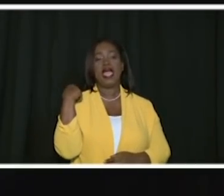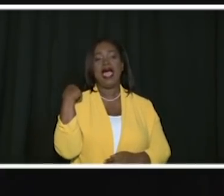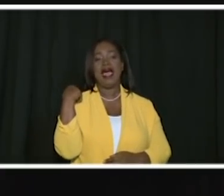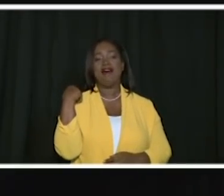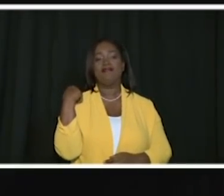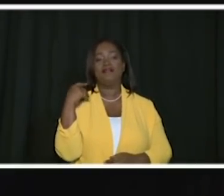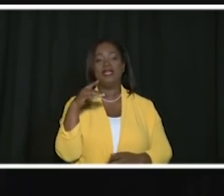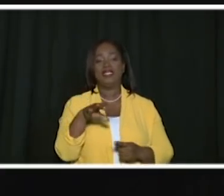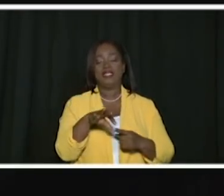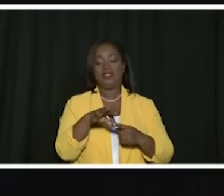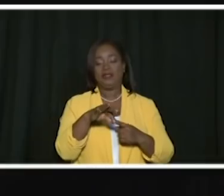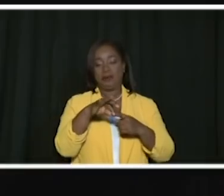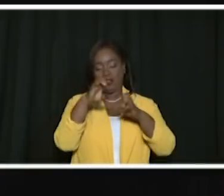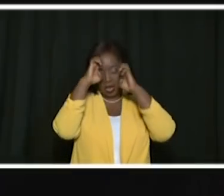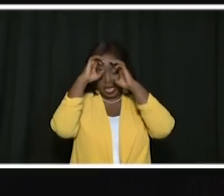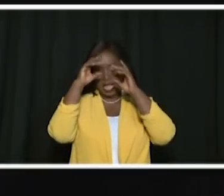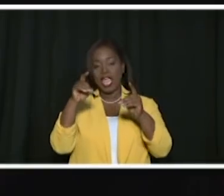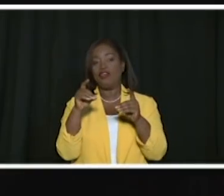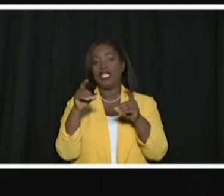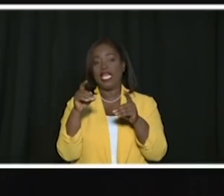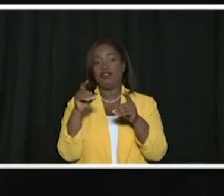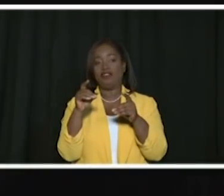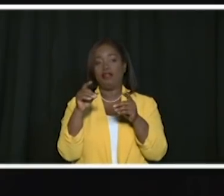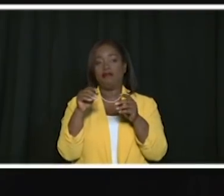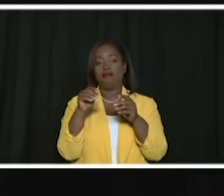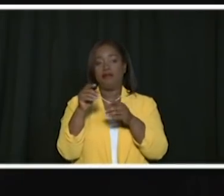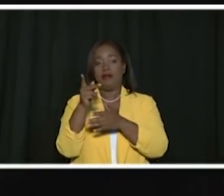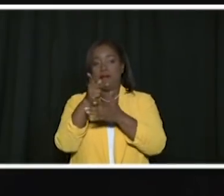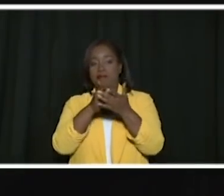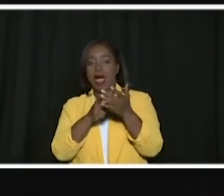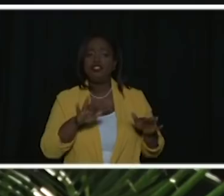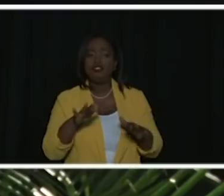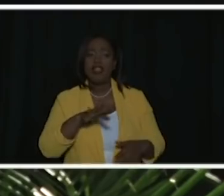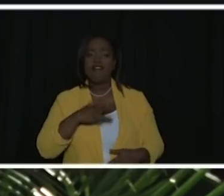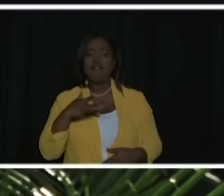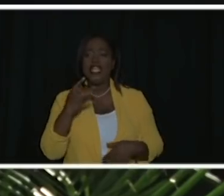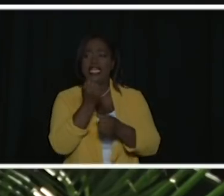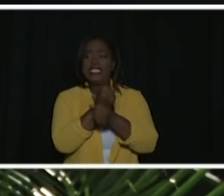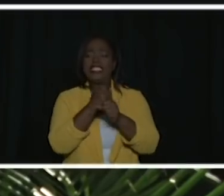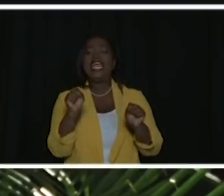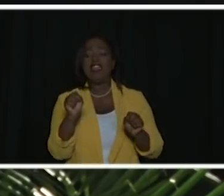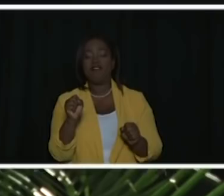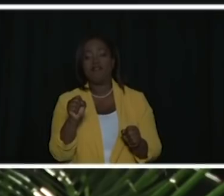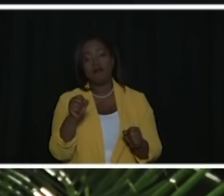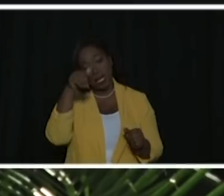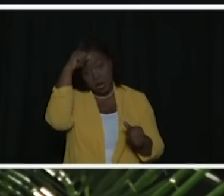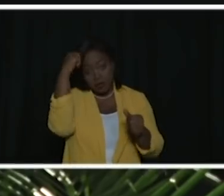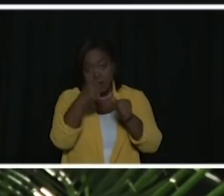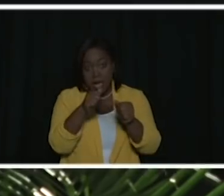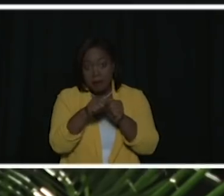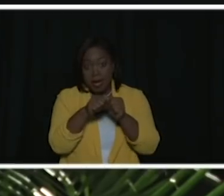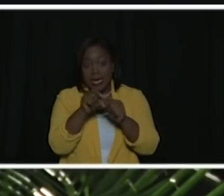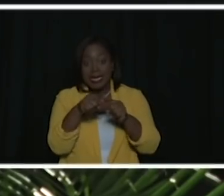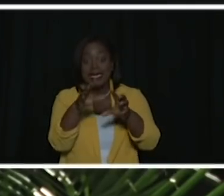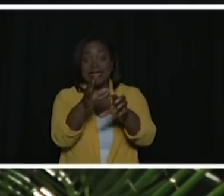Terilong, says the safety of children is a collective responsibility. it takes a village to raise a child. Mm-hmm. I mean, it really